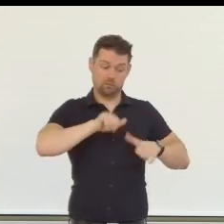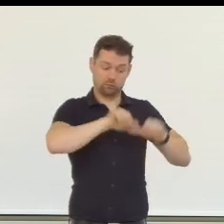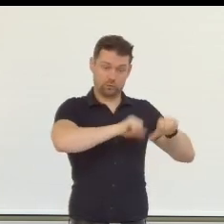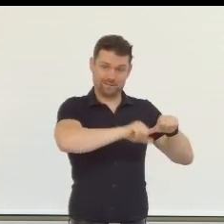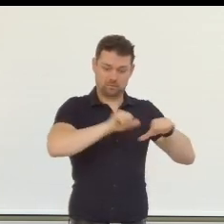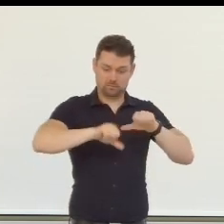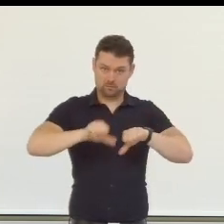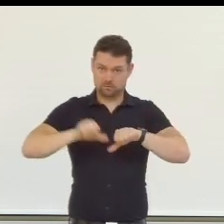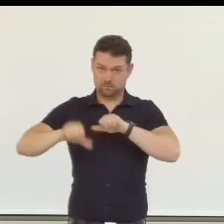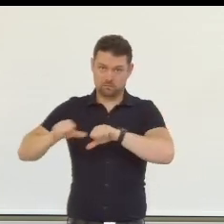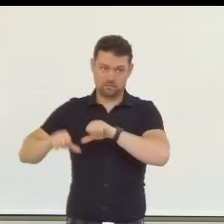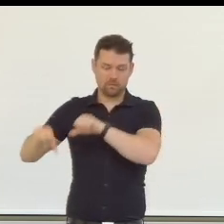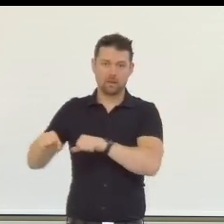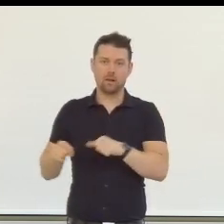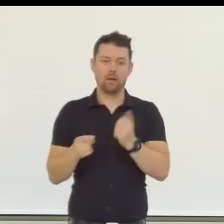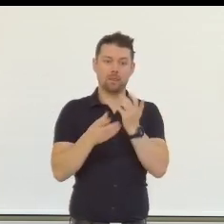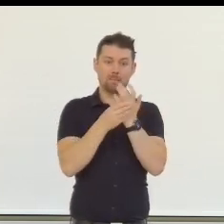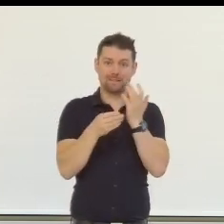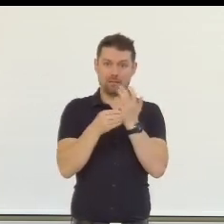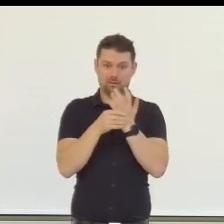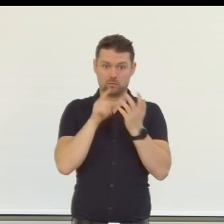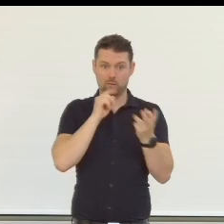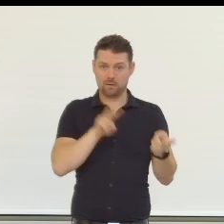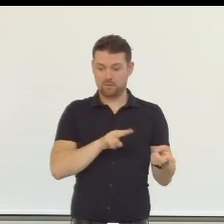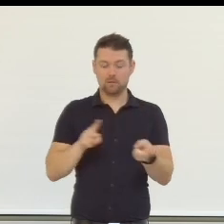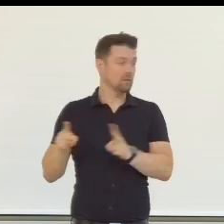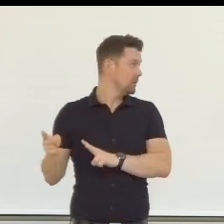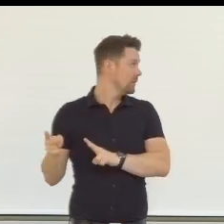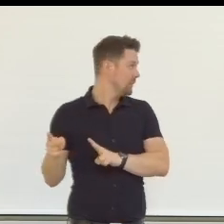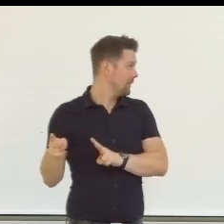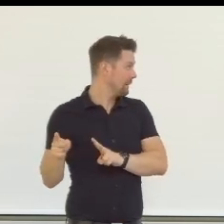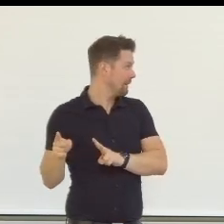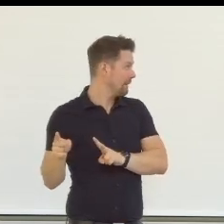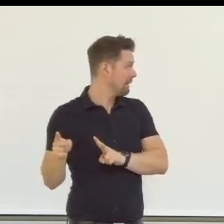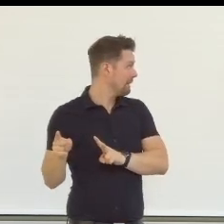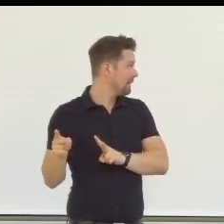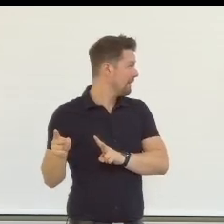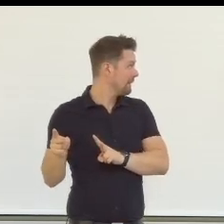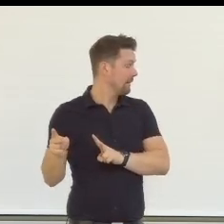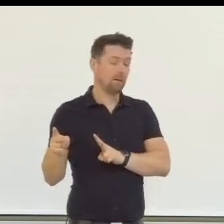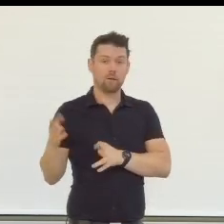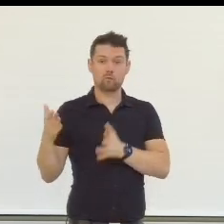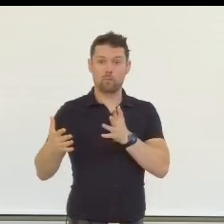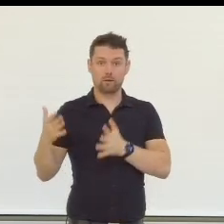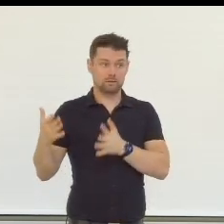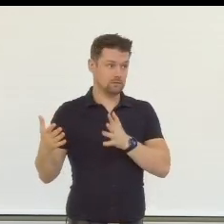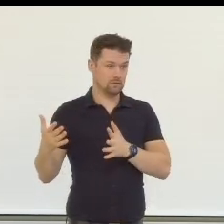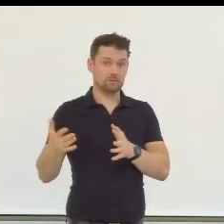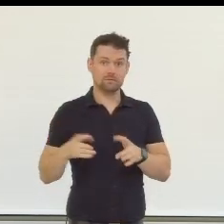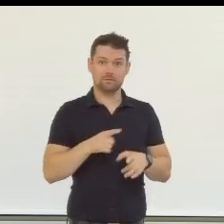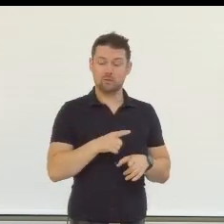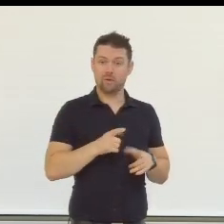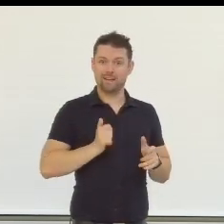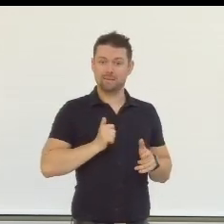be done, and then the materials will be transferred robotically. So most of the time, this thing will be either automated